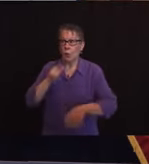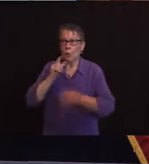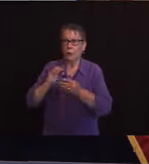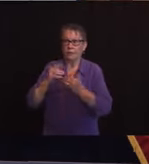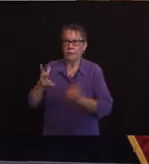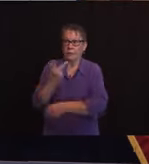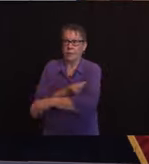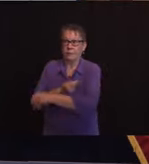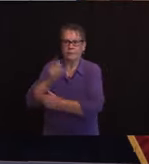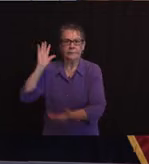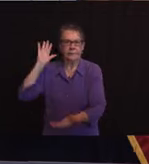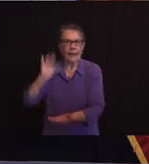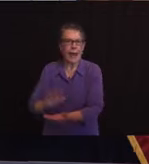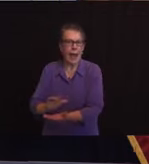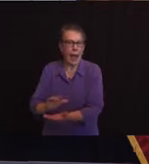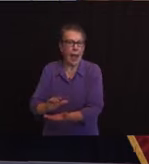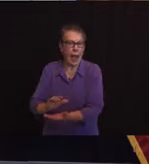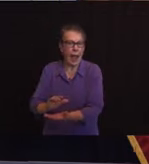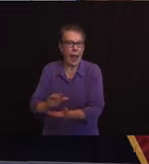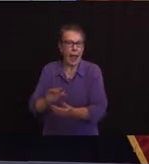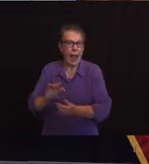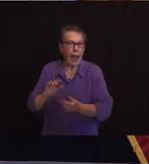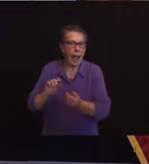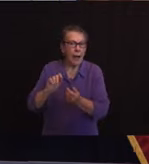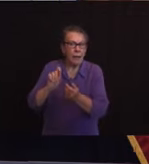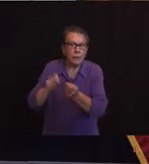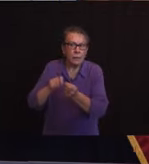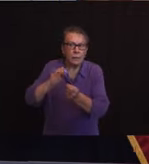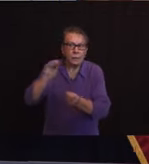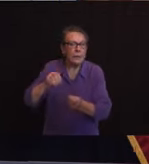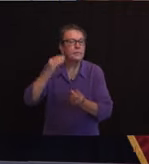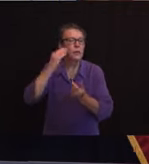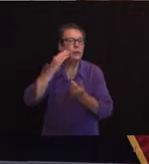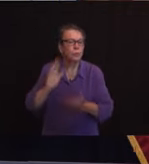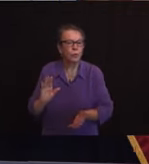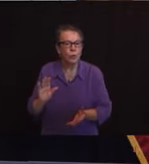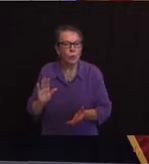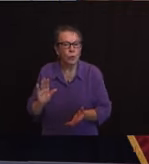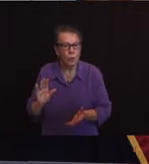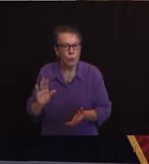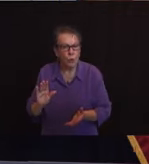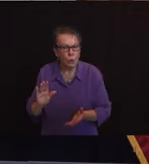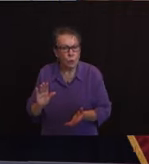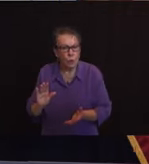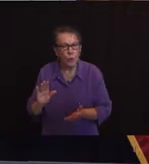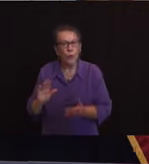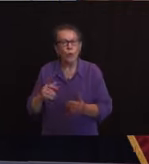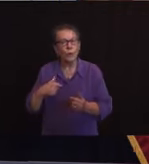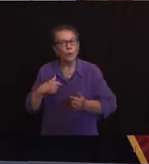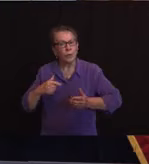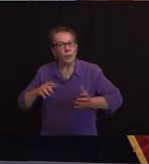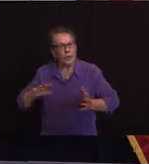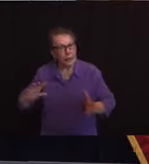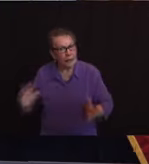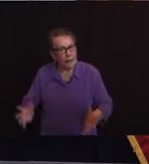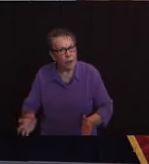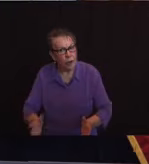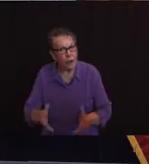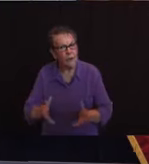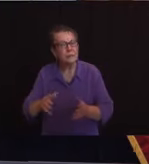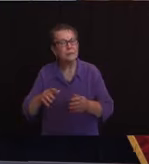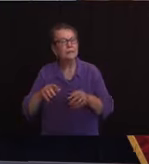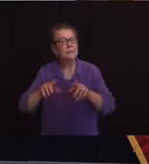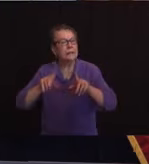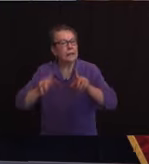but part of our push for lead testing includes a push to get children back into their regular visit schedules so that they can